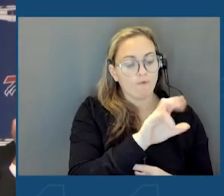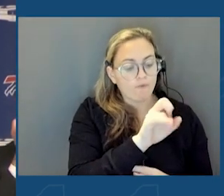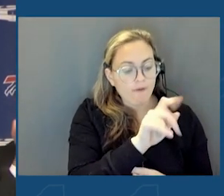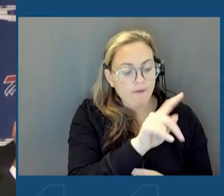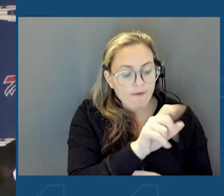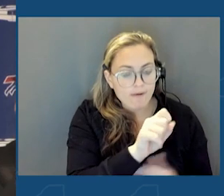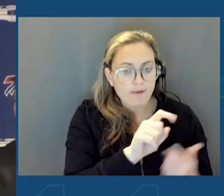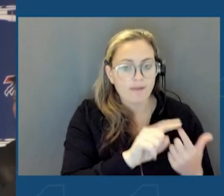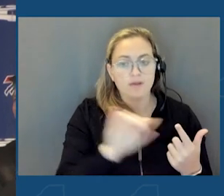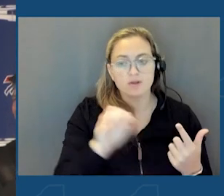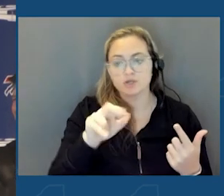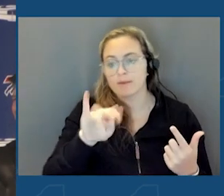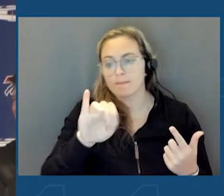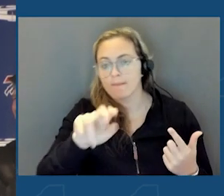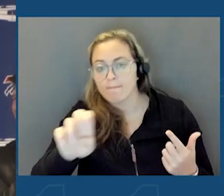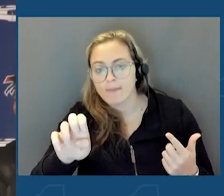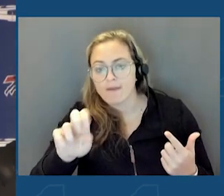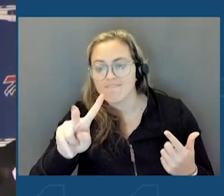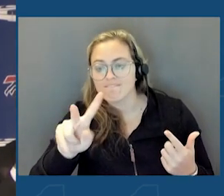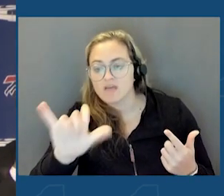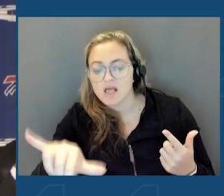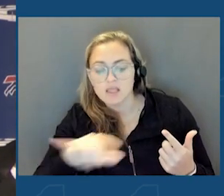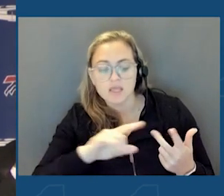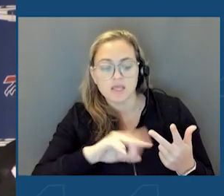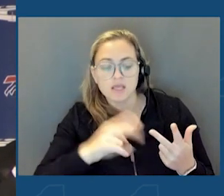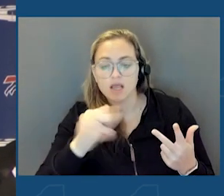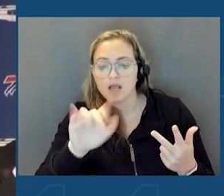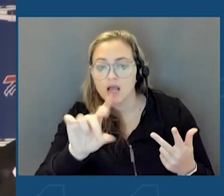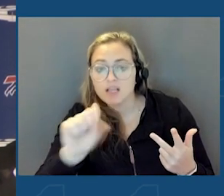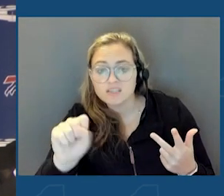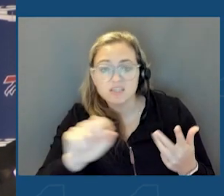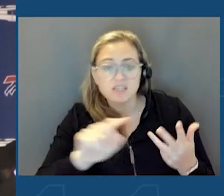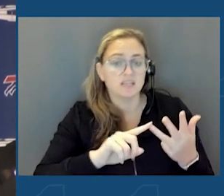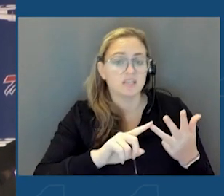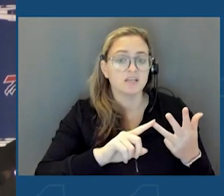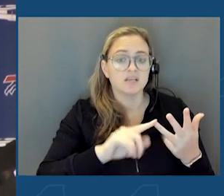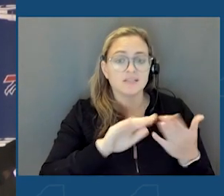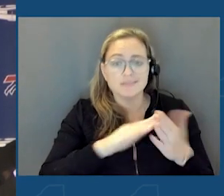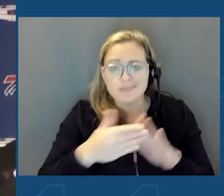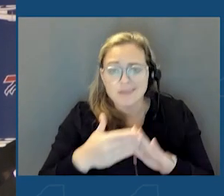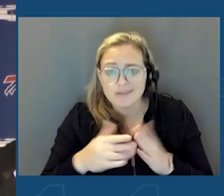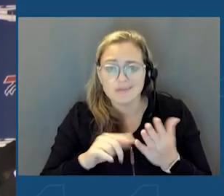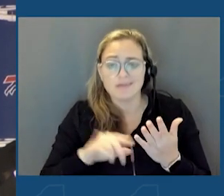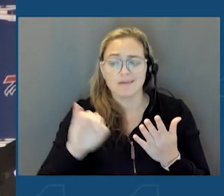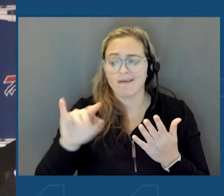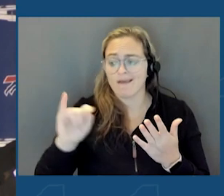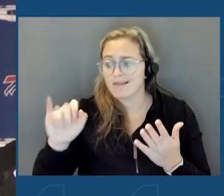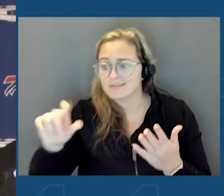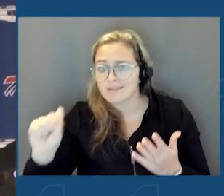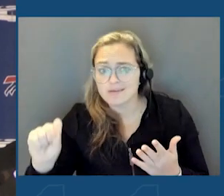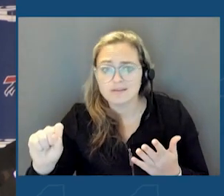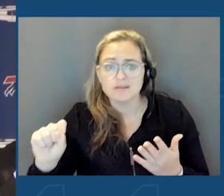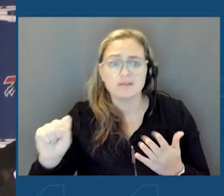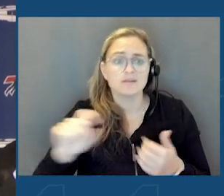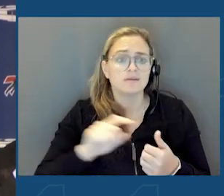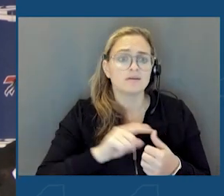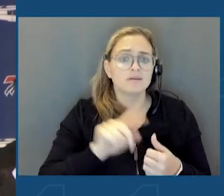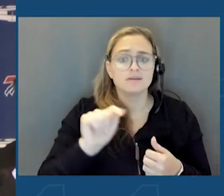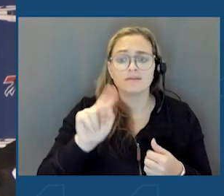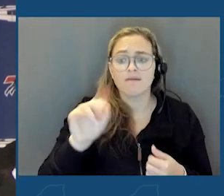Champlain Valley, the Hudson Valley, the city, the Catskills, the Tug Hill